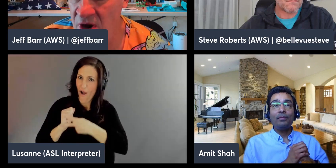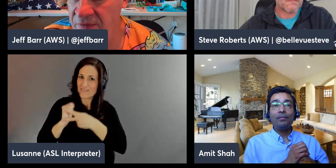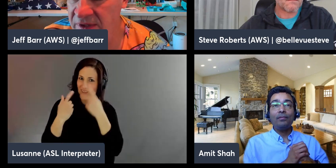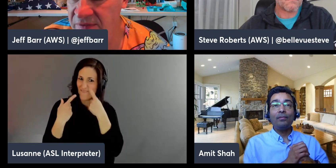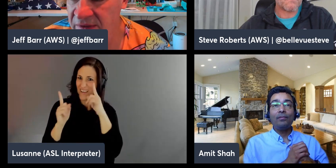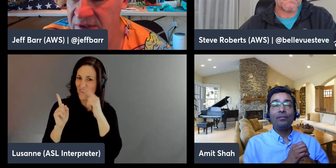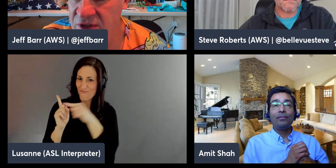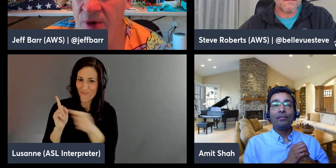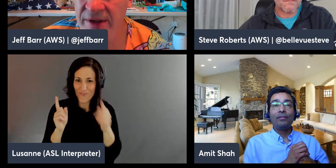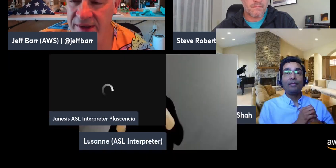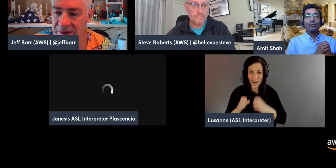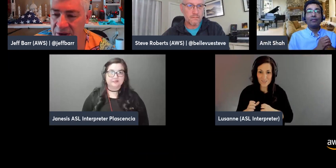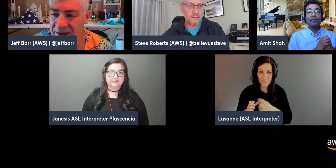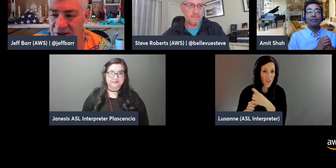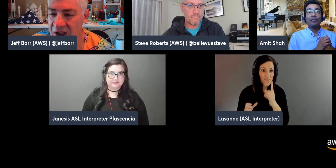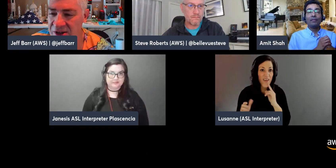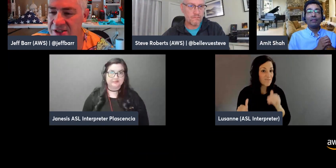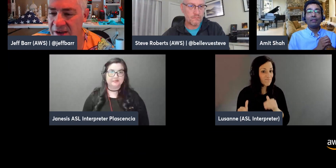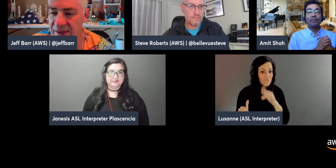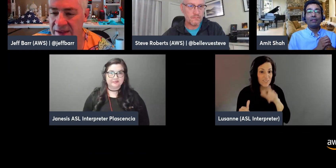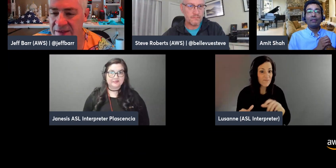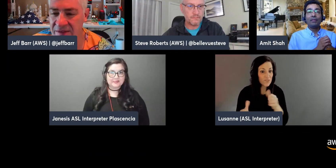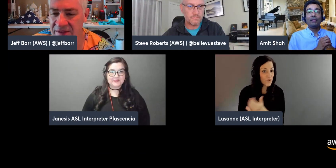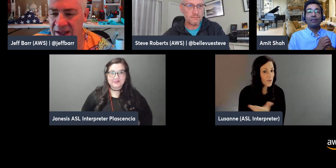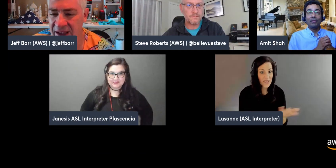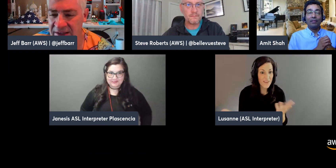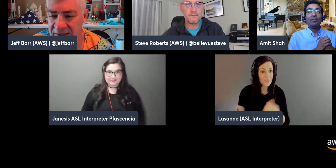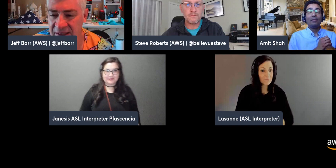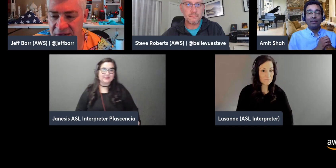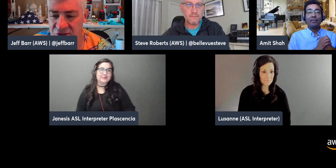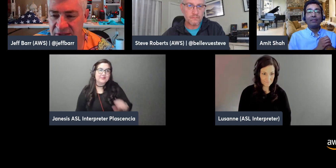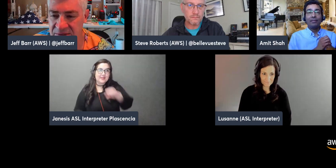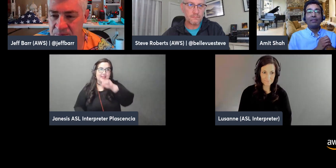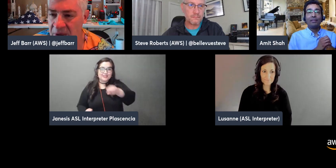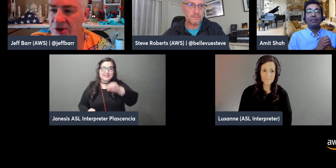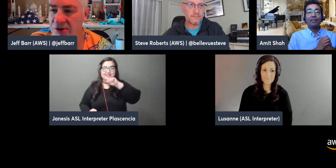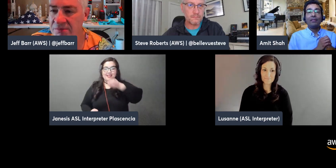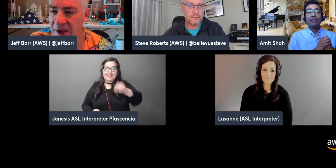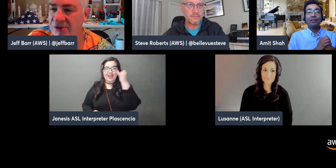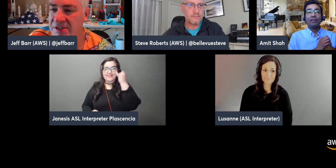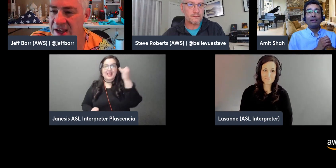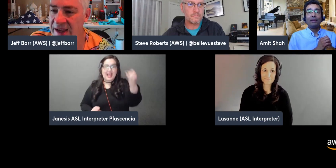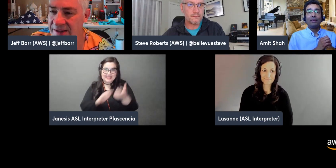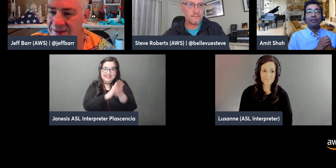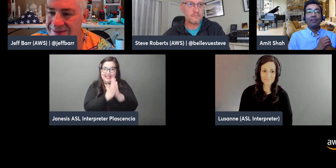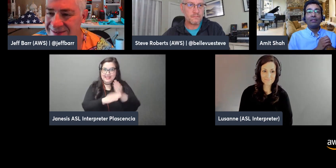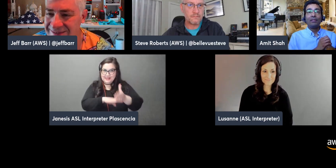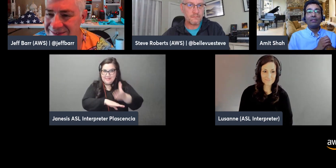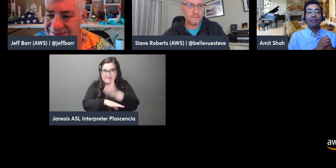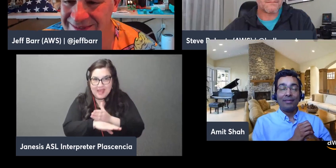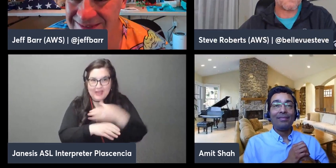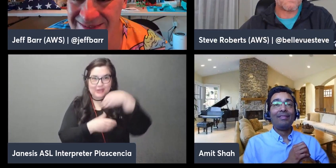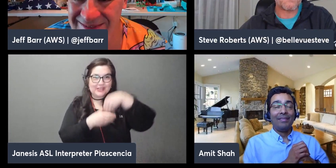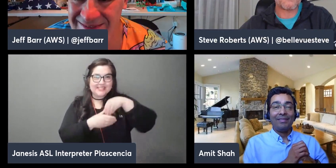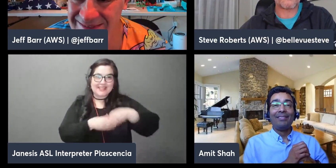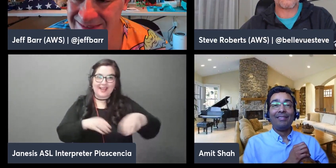customer often even having to do anything. I just love that idea that it just gets better inside.